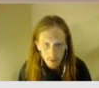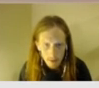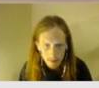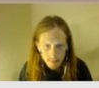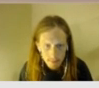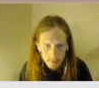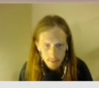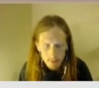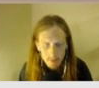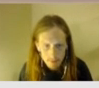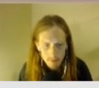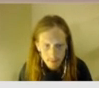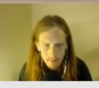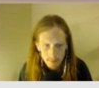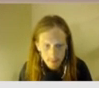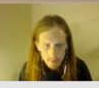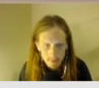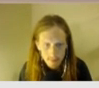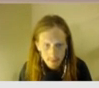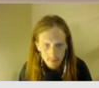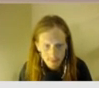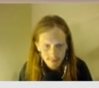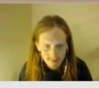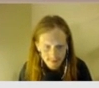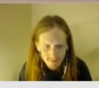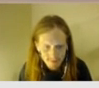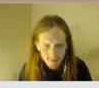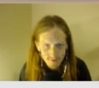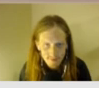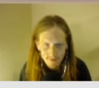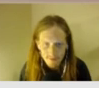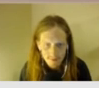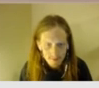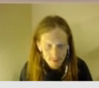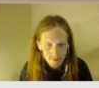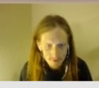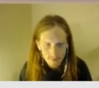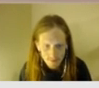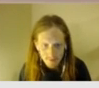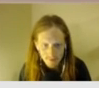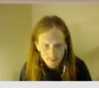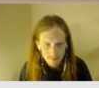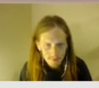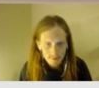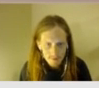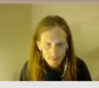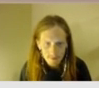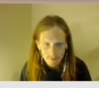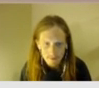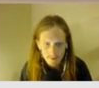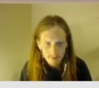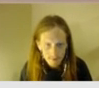It's gotta be an enjoyable experience. Otherwise, why the hell are you doing it? Life is short, you know, like go do something you enjoy. And if it's okay that there